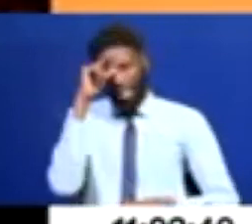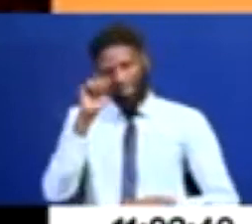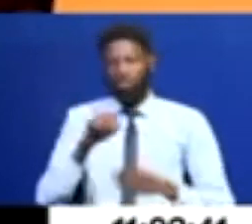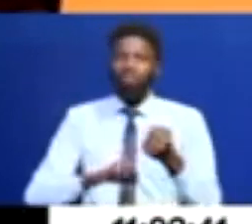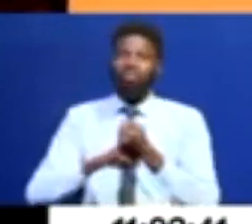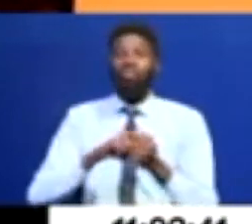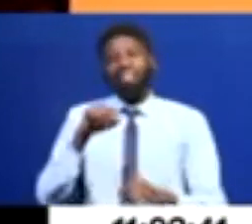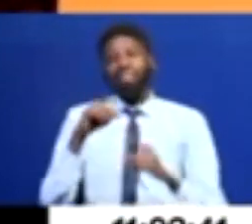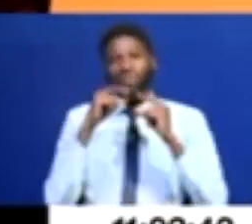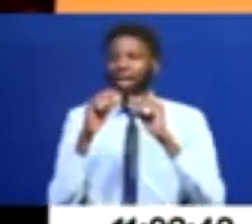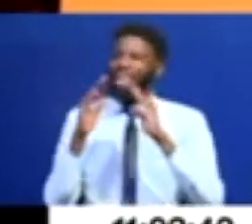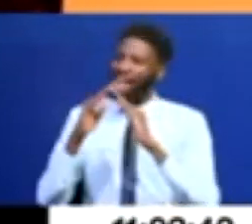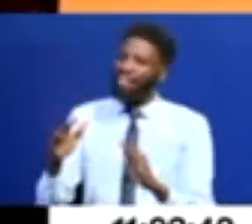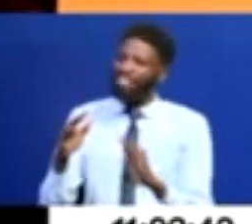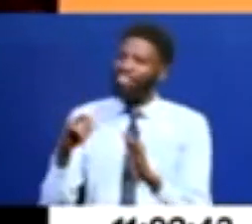have said